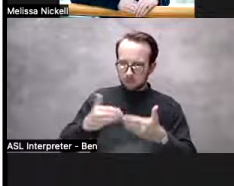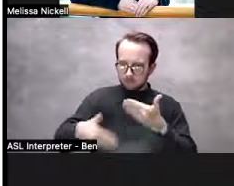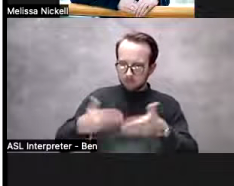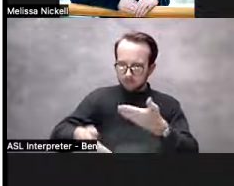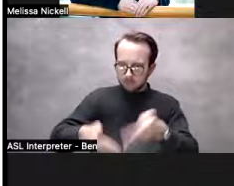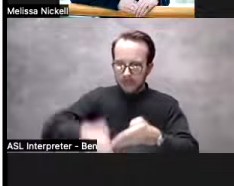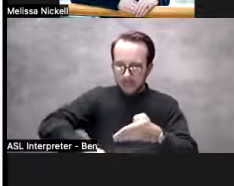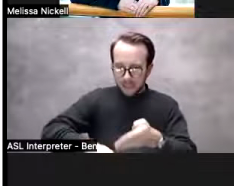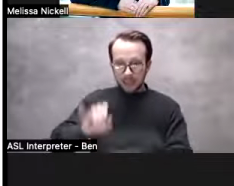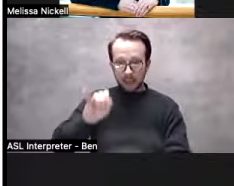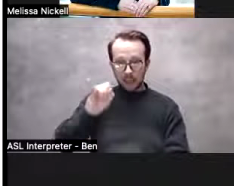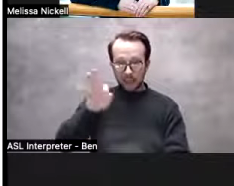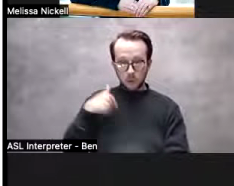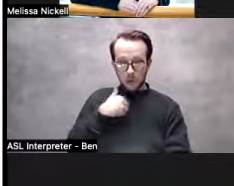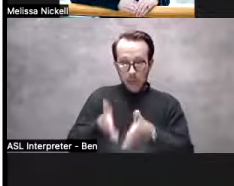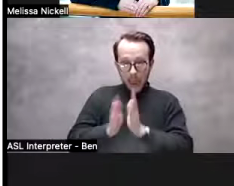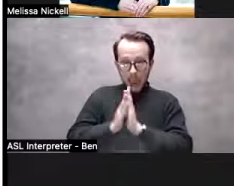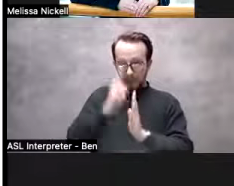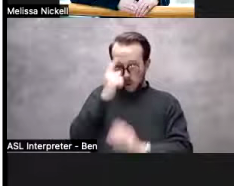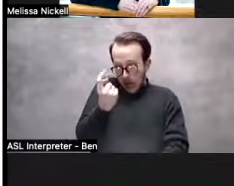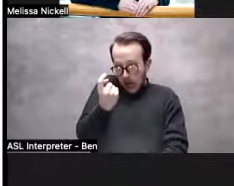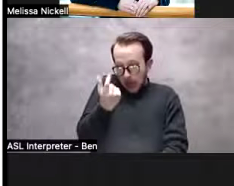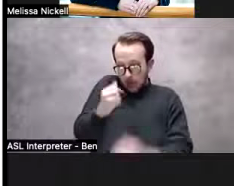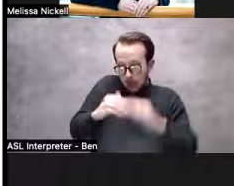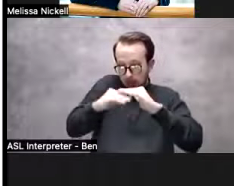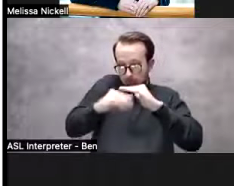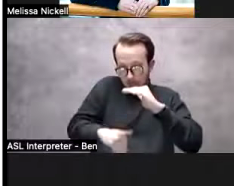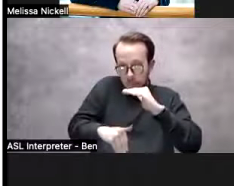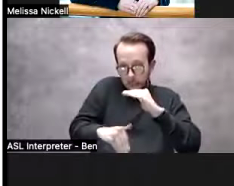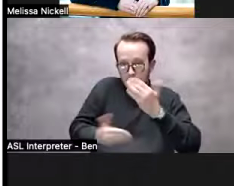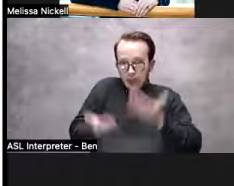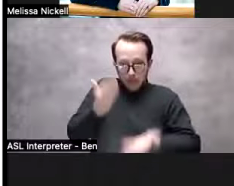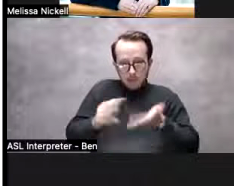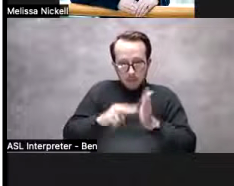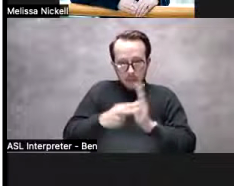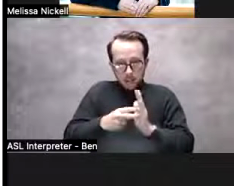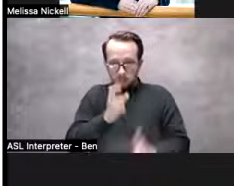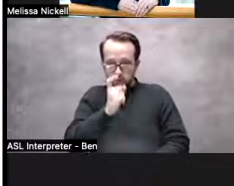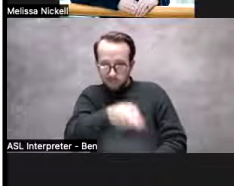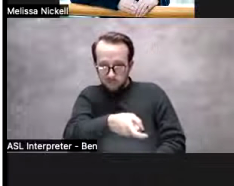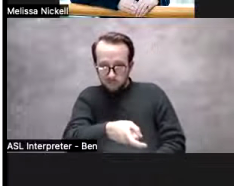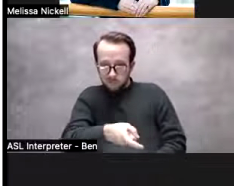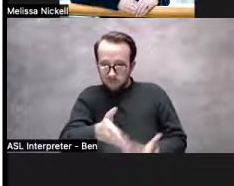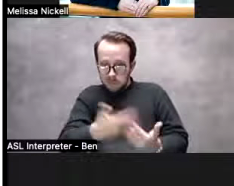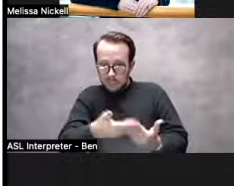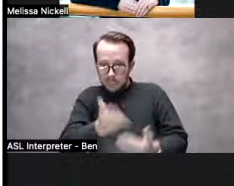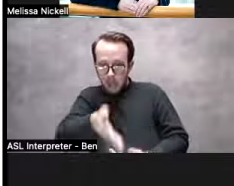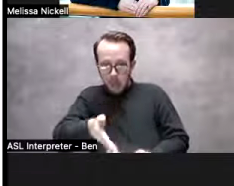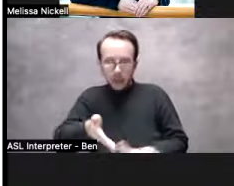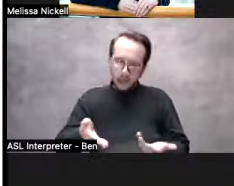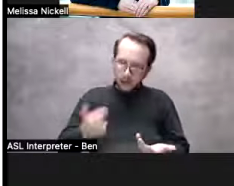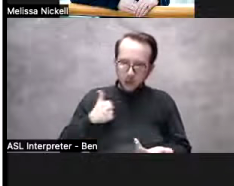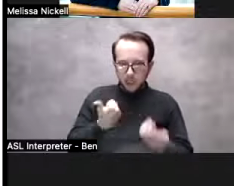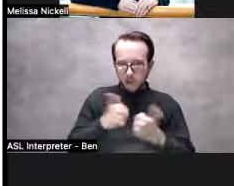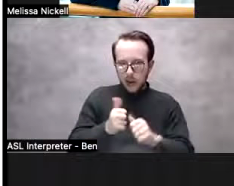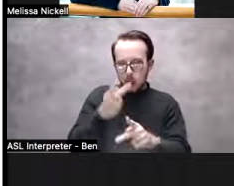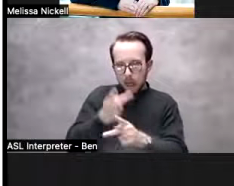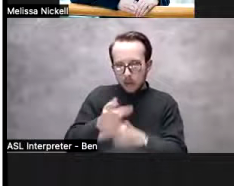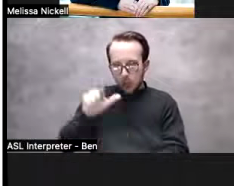ask for a little bit less money, maybe the likelihood that we'll get funded is greater. And so we want to keep things, as low as we